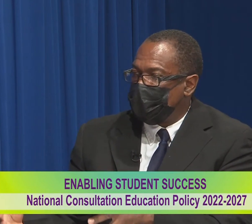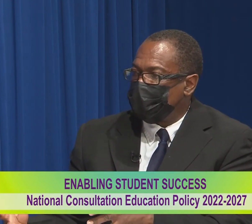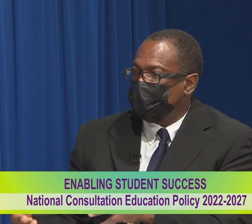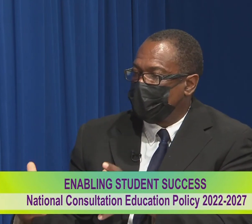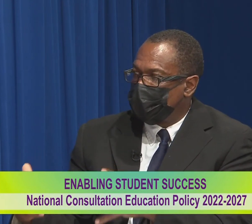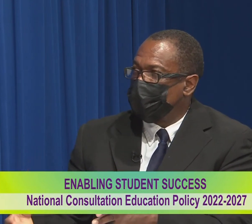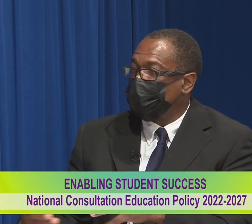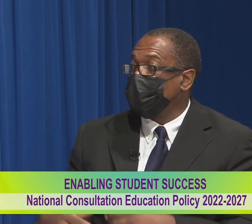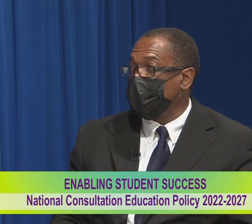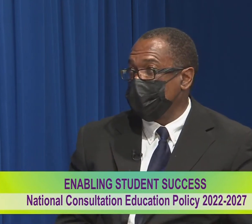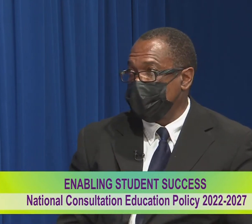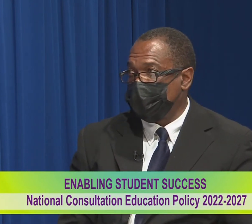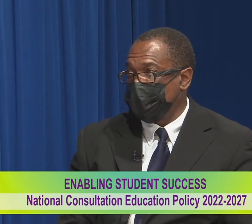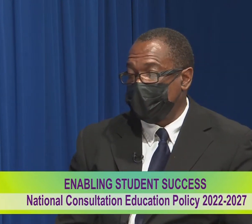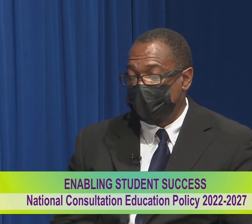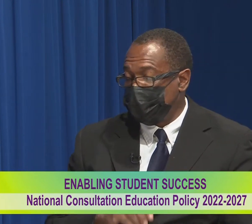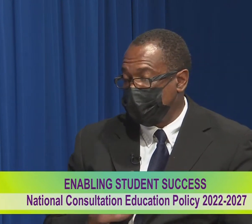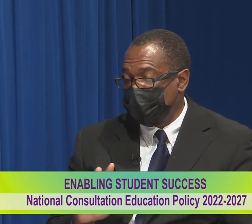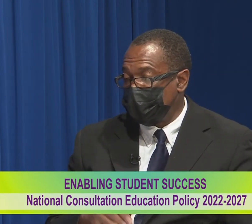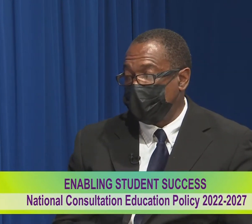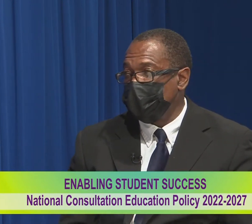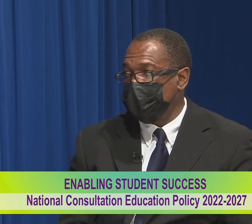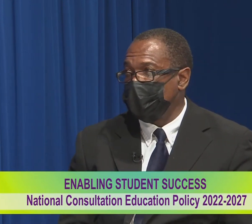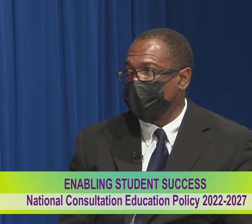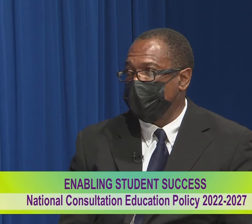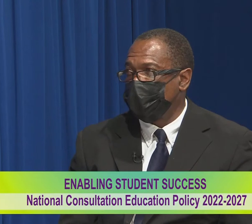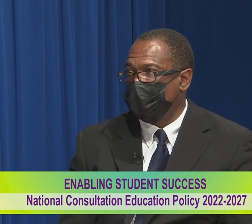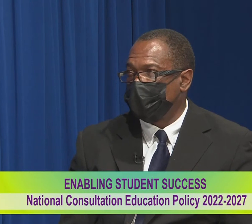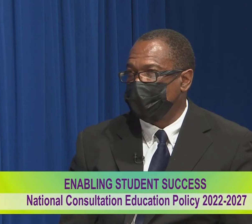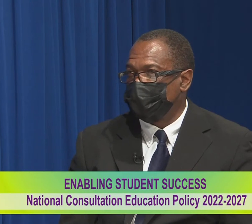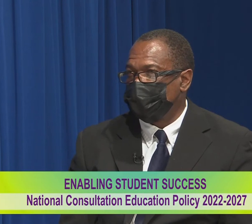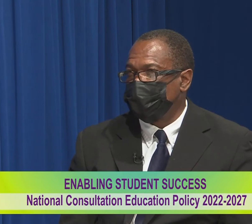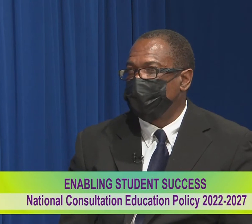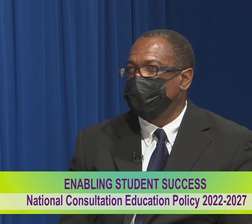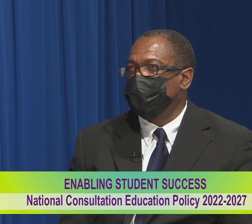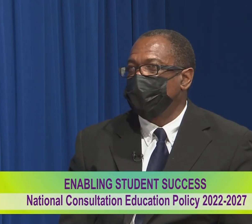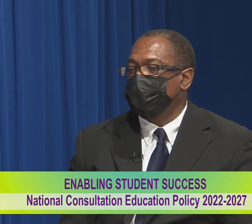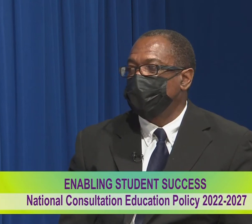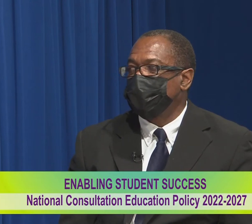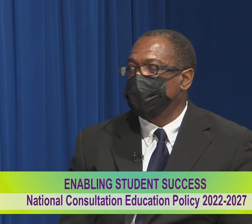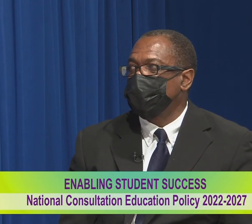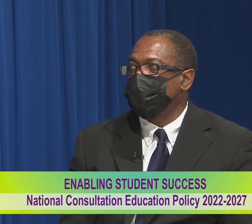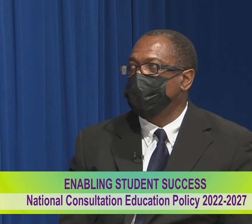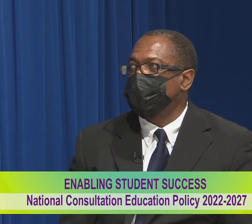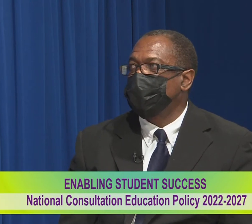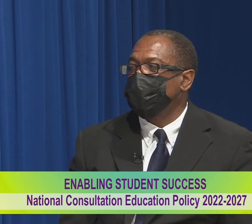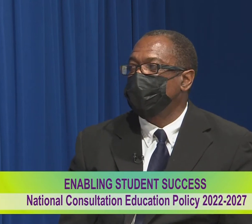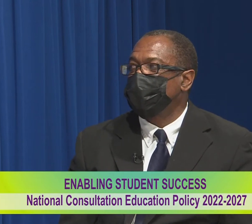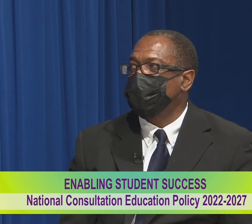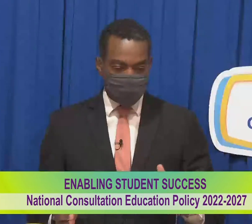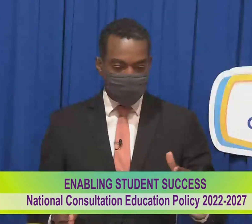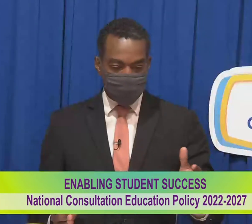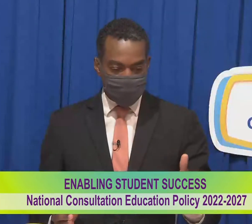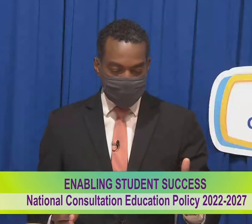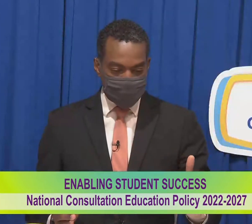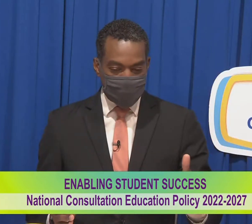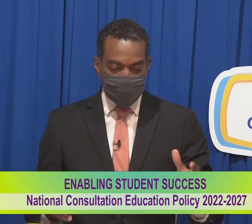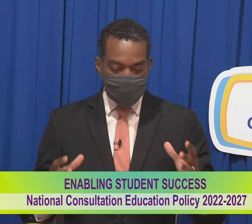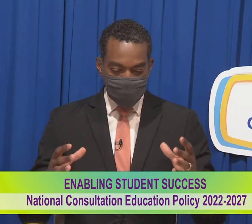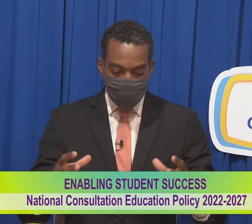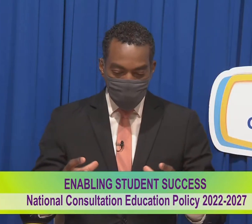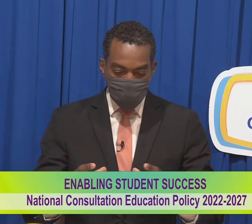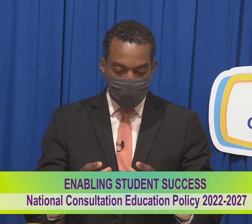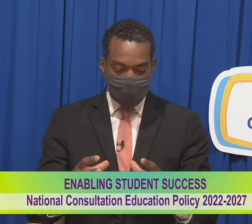All of those things can happen during read aloud sessions. That is just amazing. One of the things I look at is nuance.